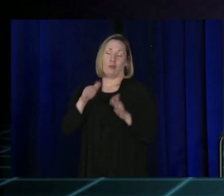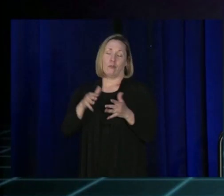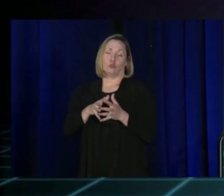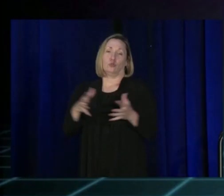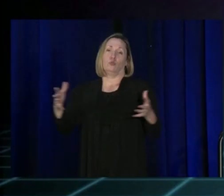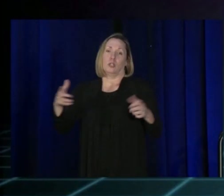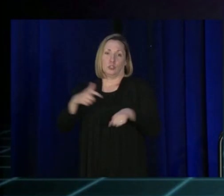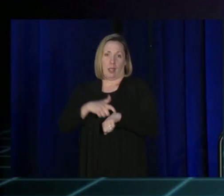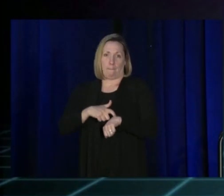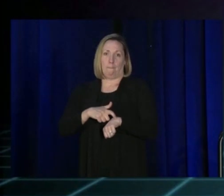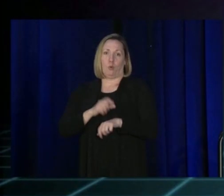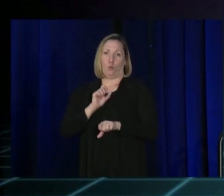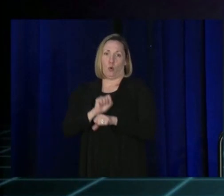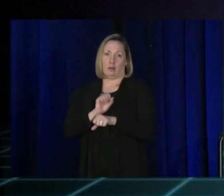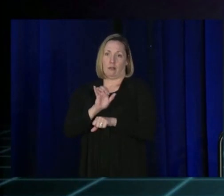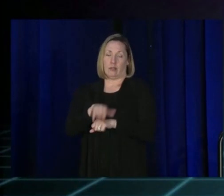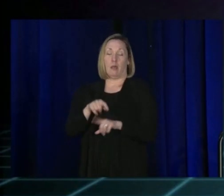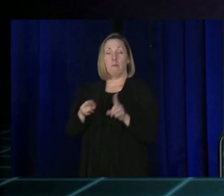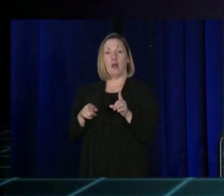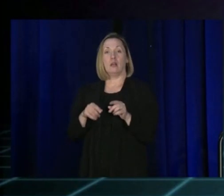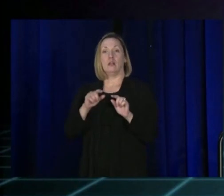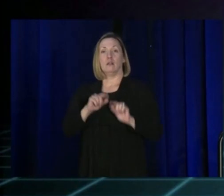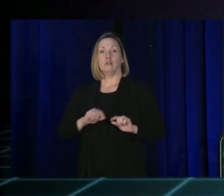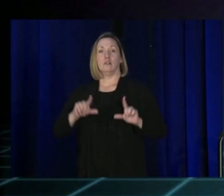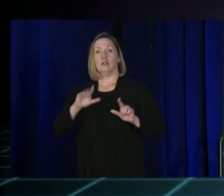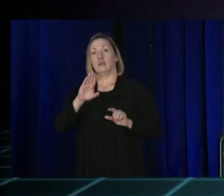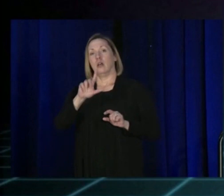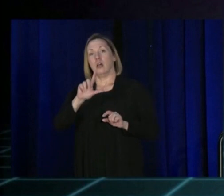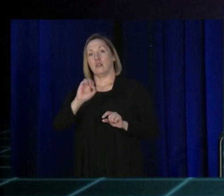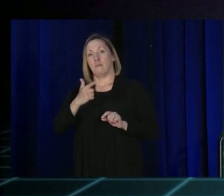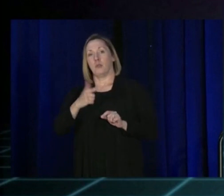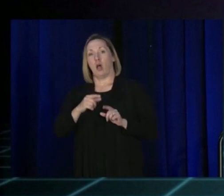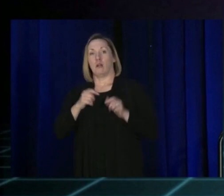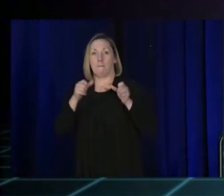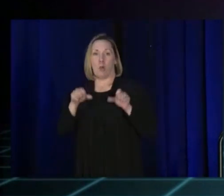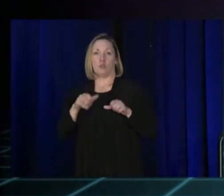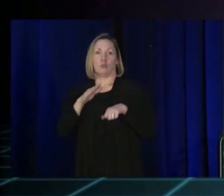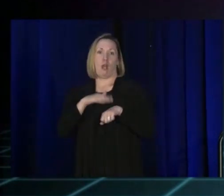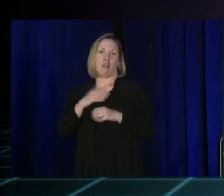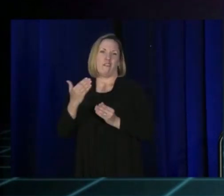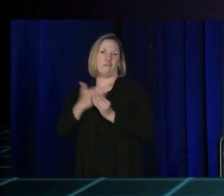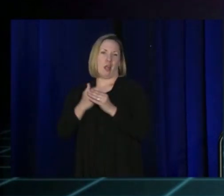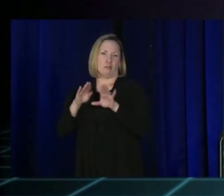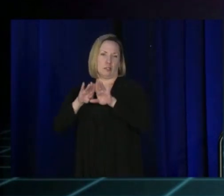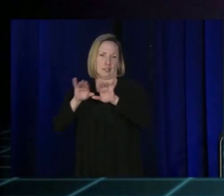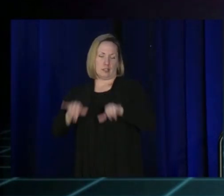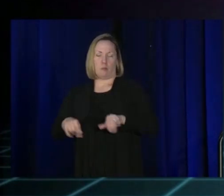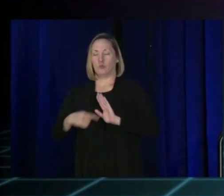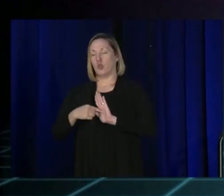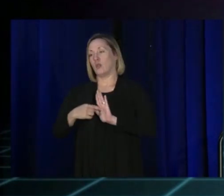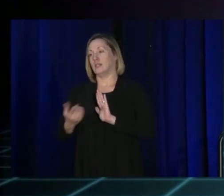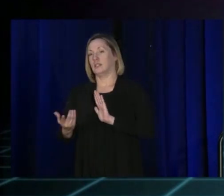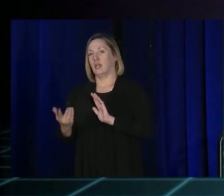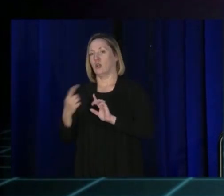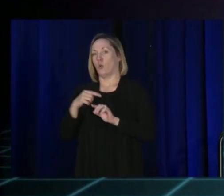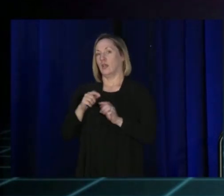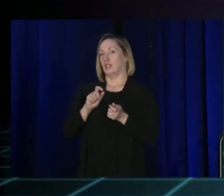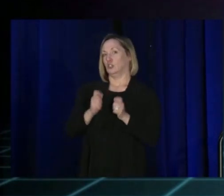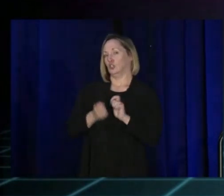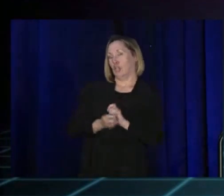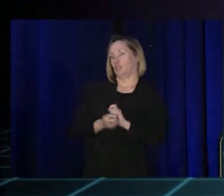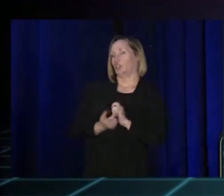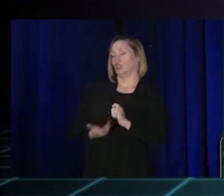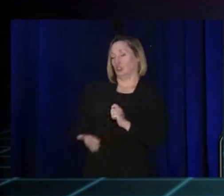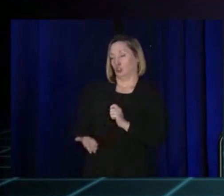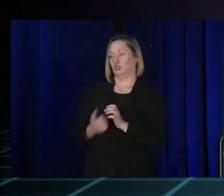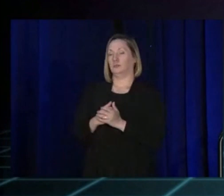but the blog posts are on the file system. So let's say I go in and make a change there to